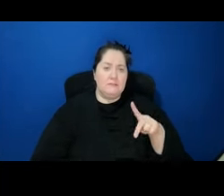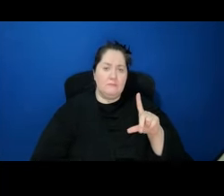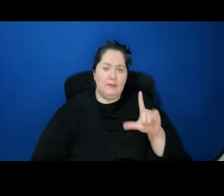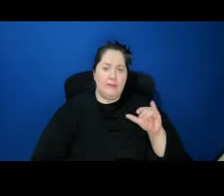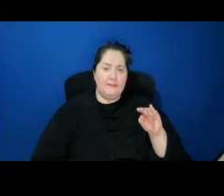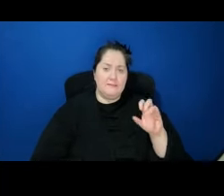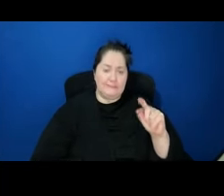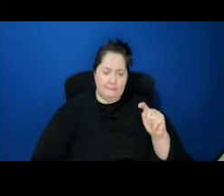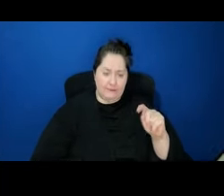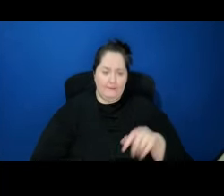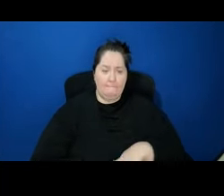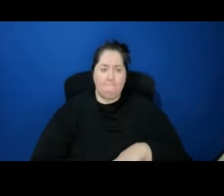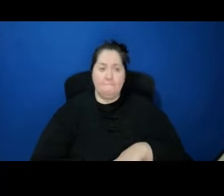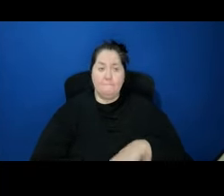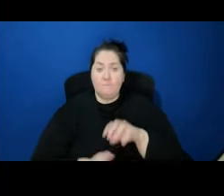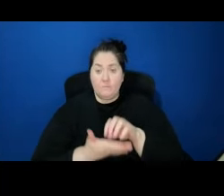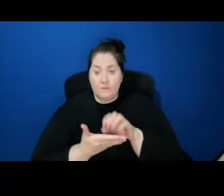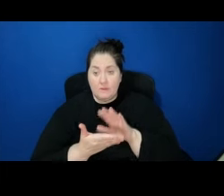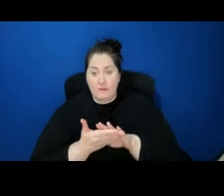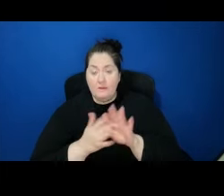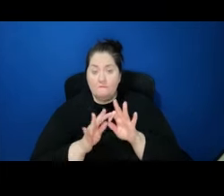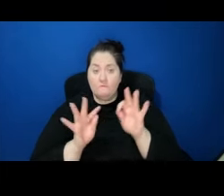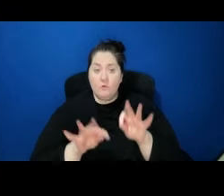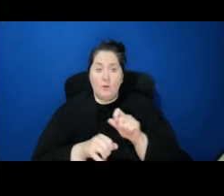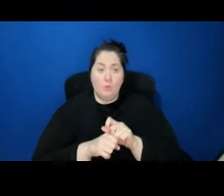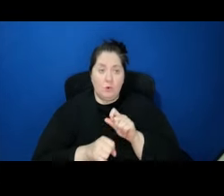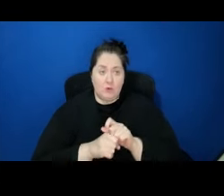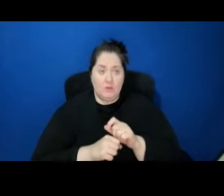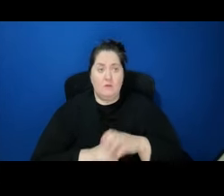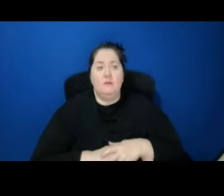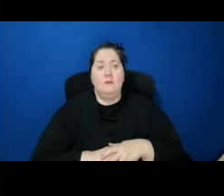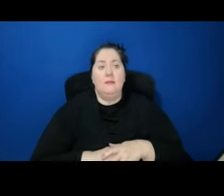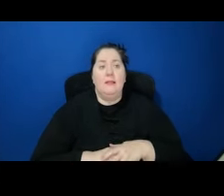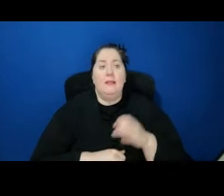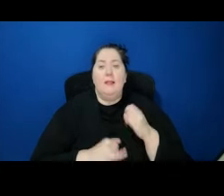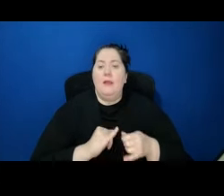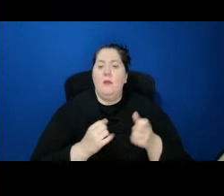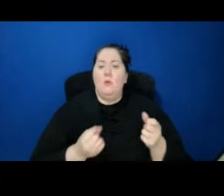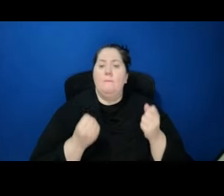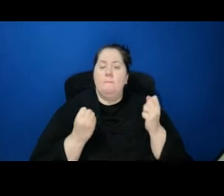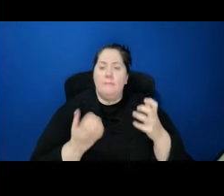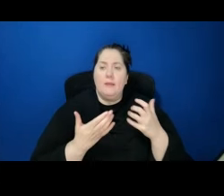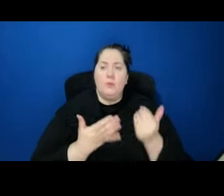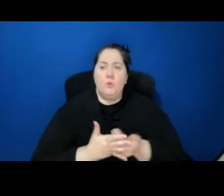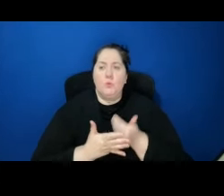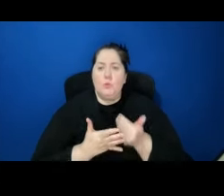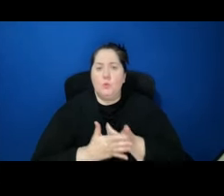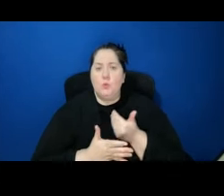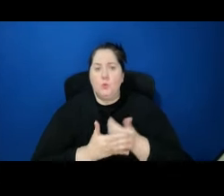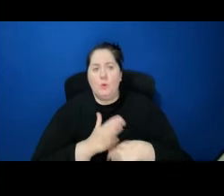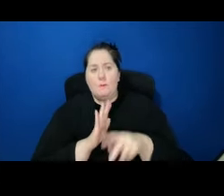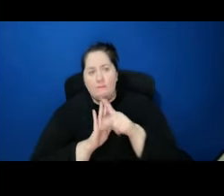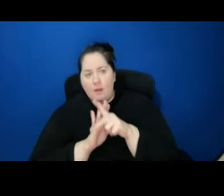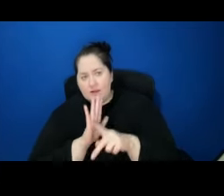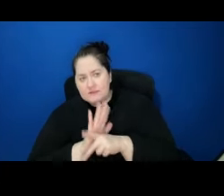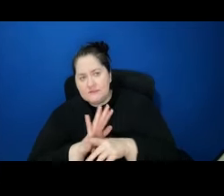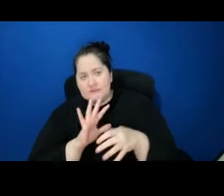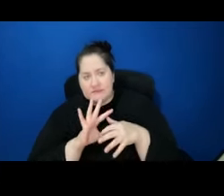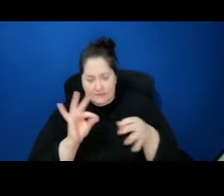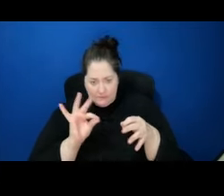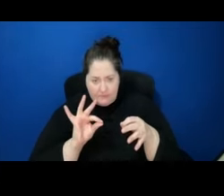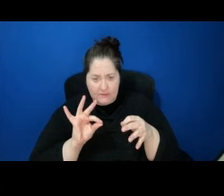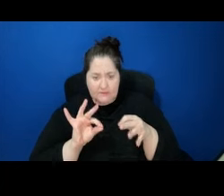is documented in the framework. And lastly, there are many new policy statements in